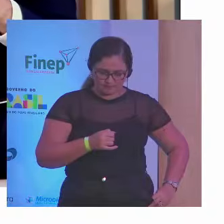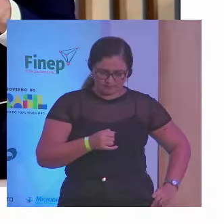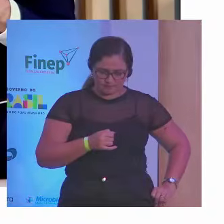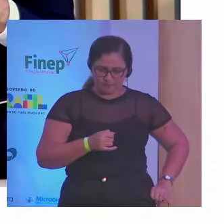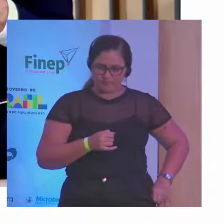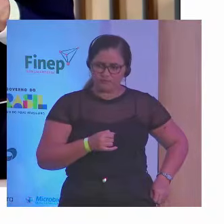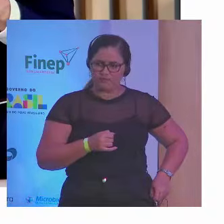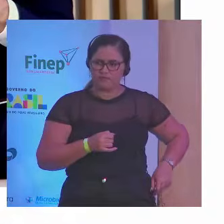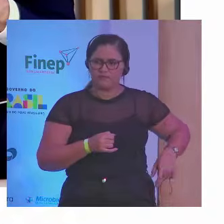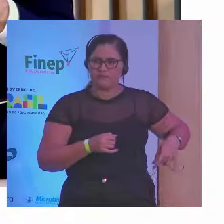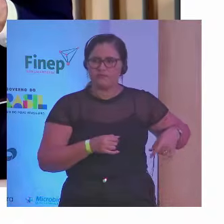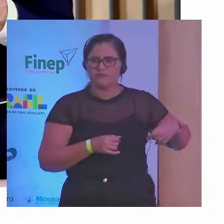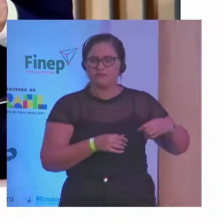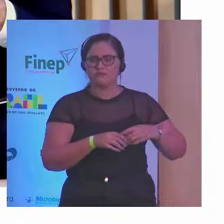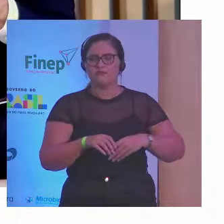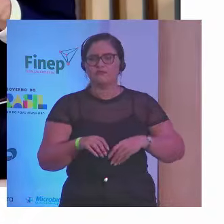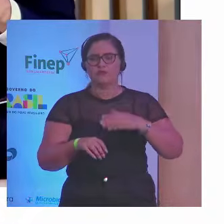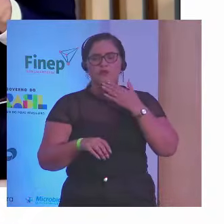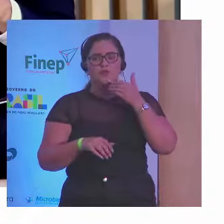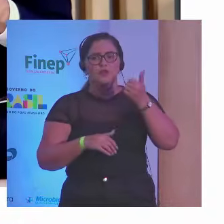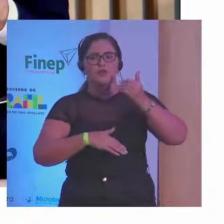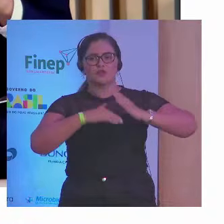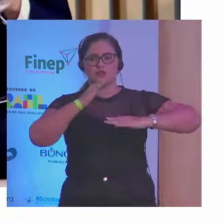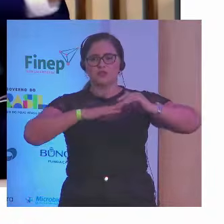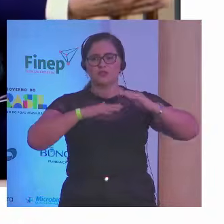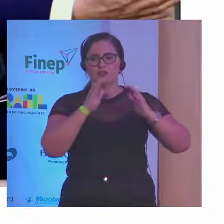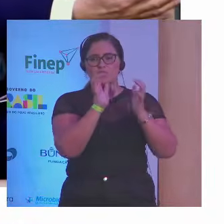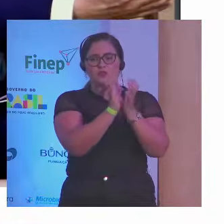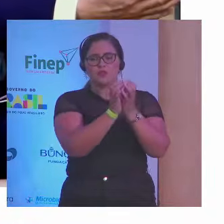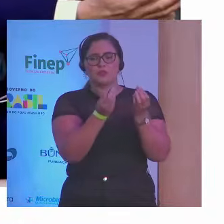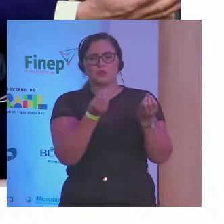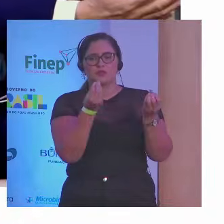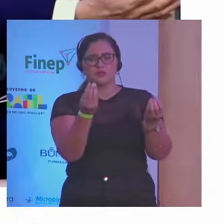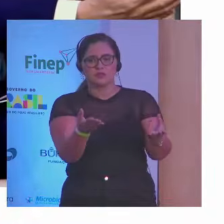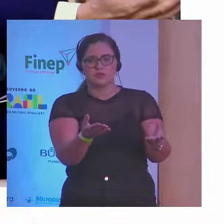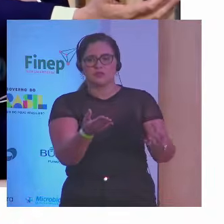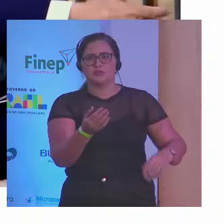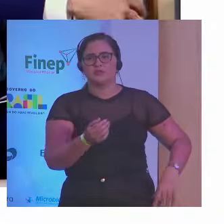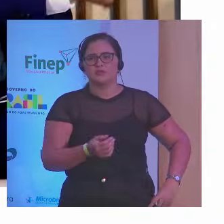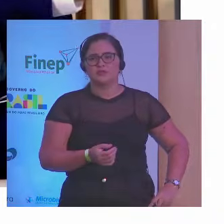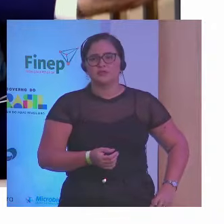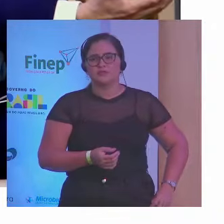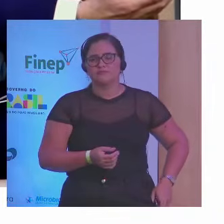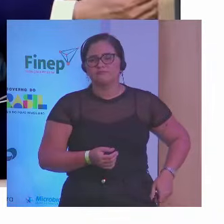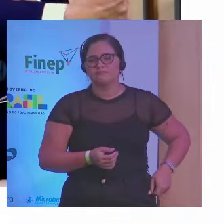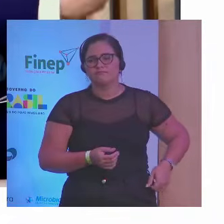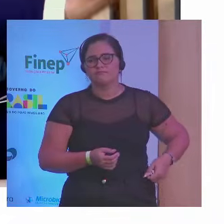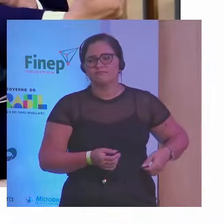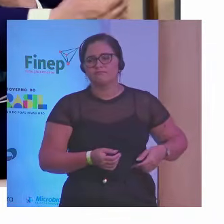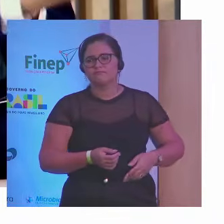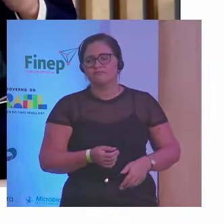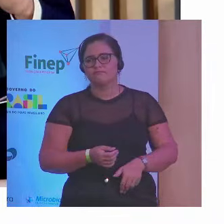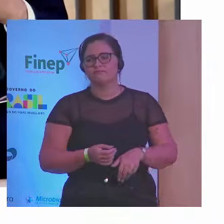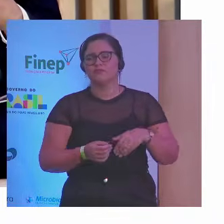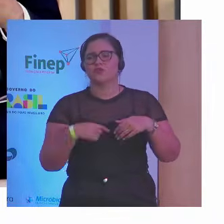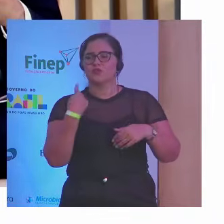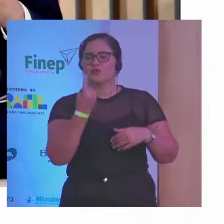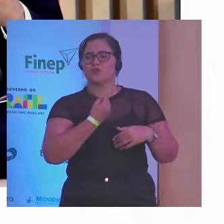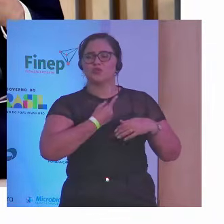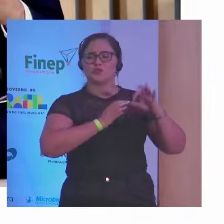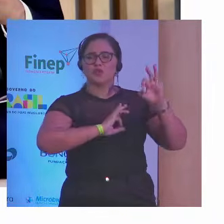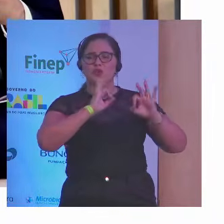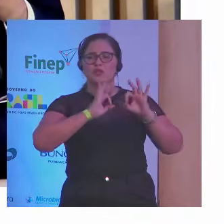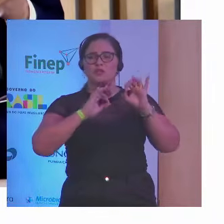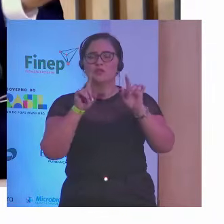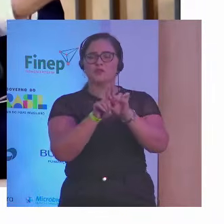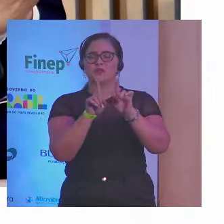to listen and to understand how to organize and to support. And then we go with aquaculture, and then we organize a workshop with aquaculture, but we are not